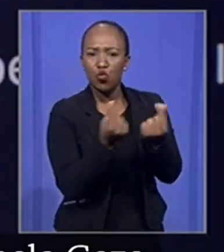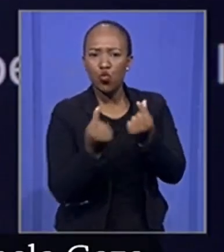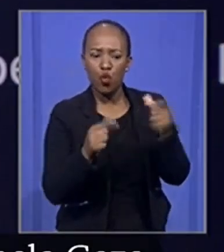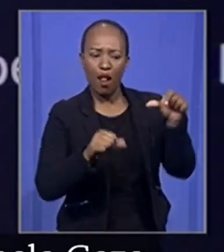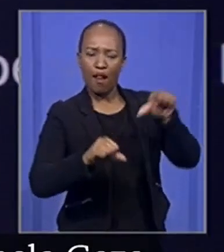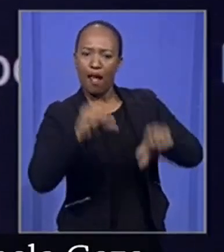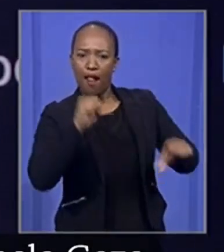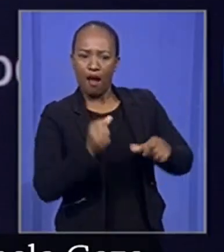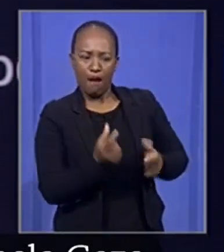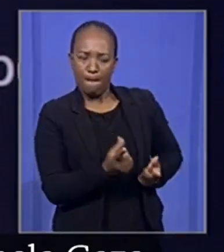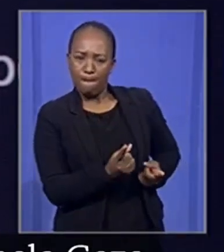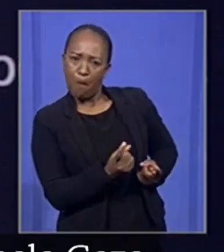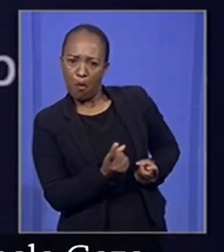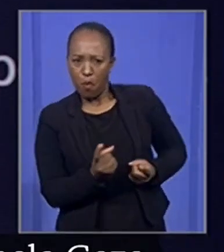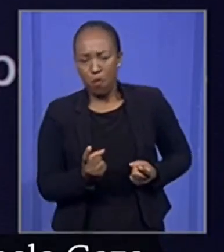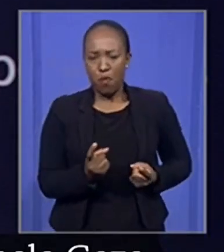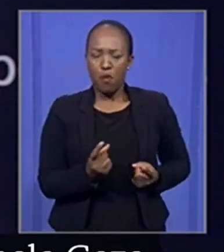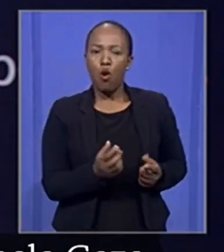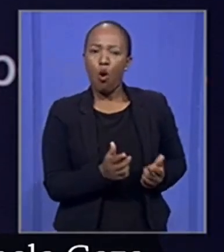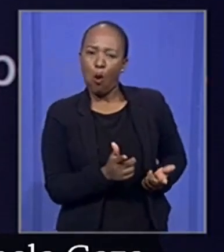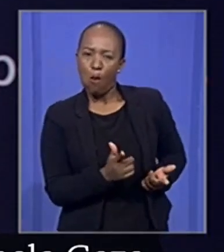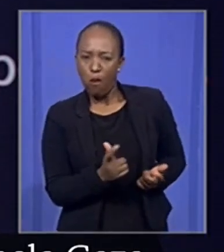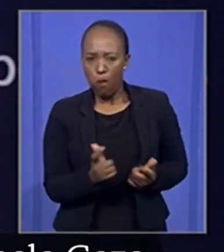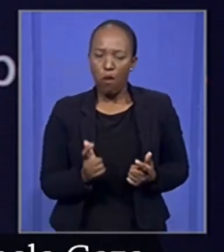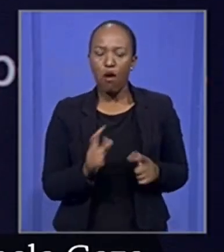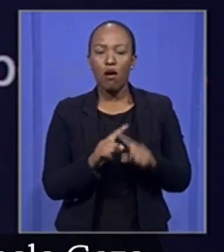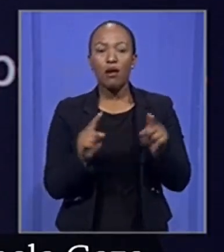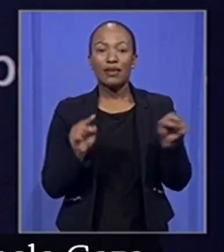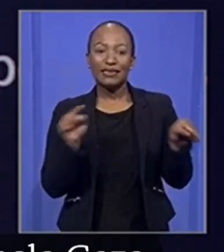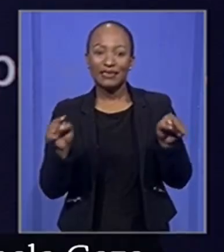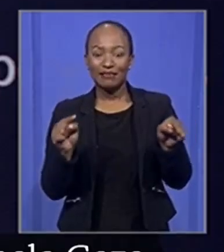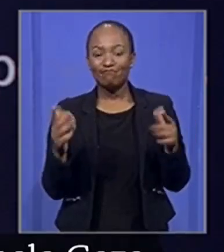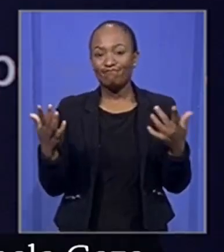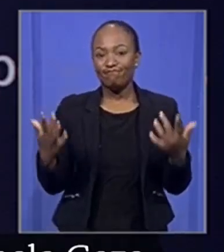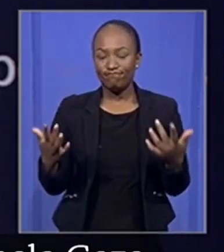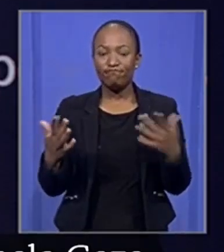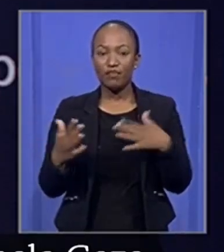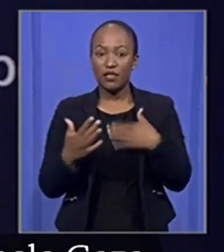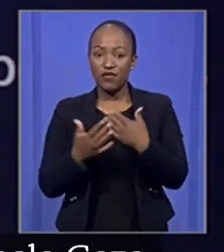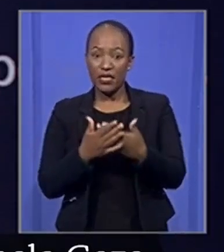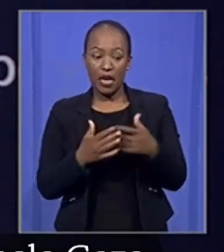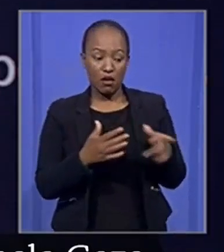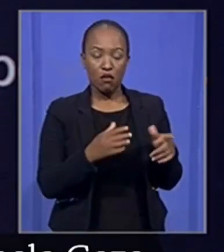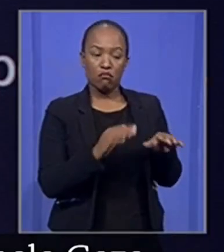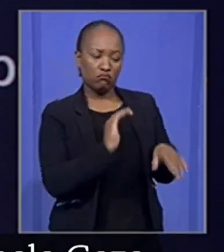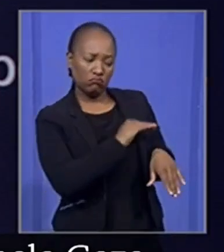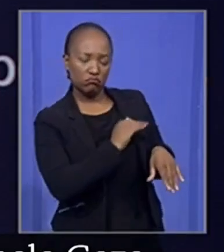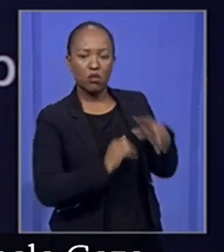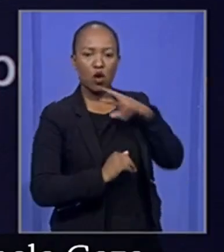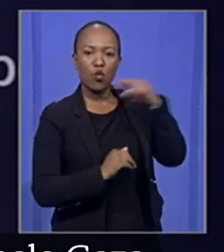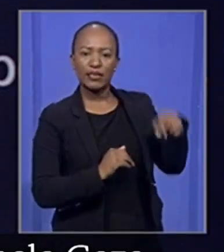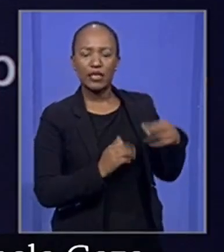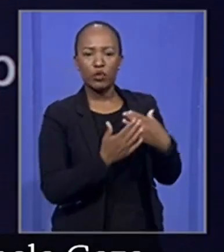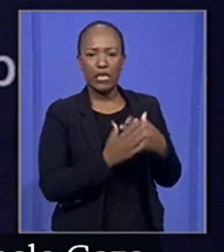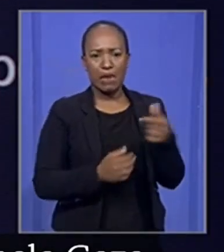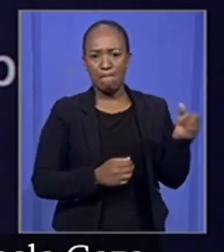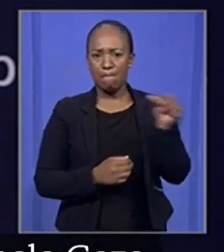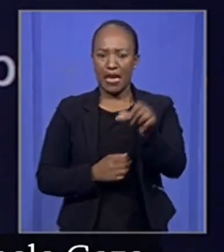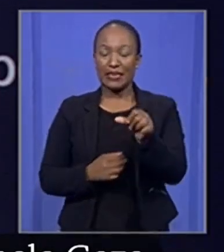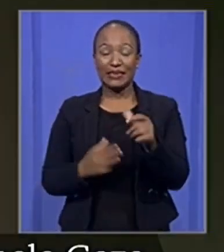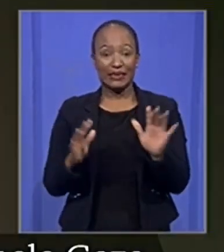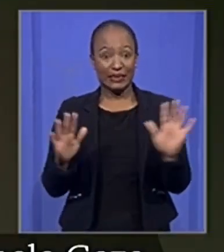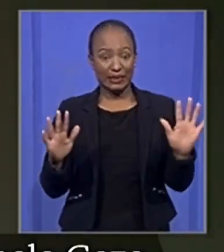sa thusa naha ya Iran hore e nke malebela ho naha ya Russia hore le yona e tsebe ho etsa dibetsa tsena tse matla. Jwale ho batla ho ba